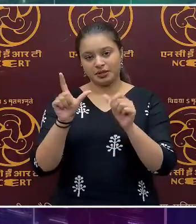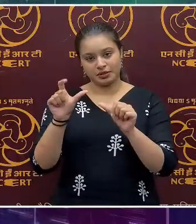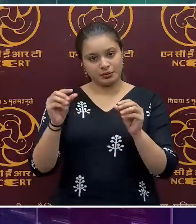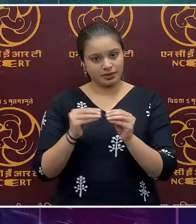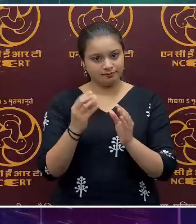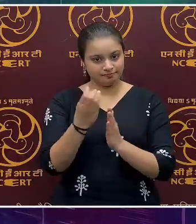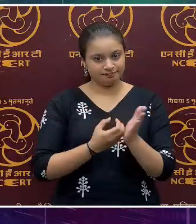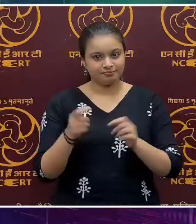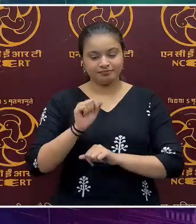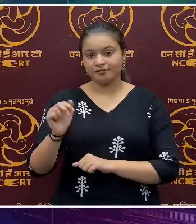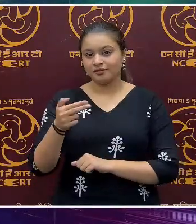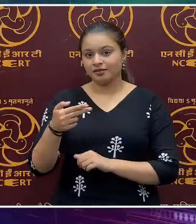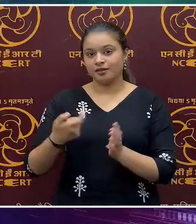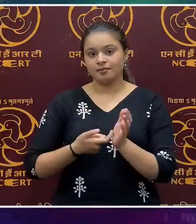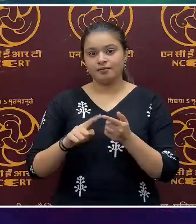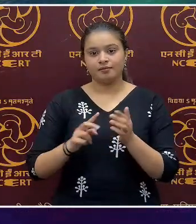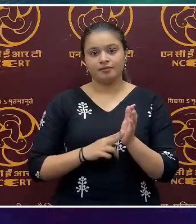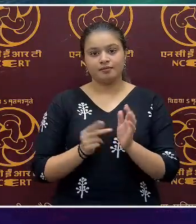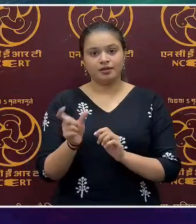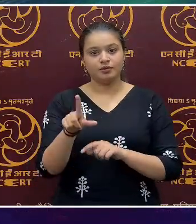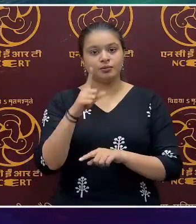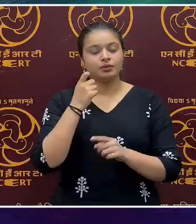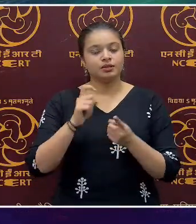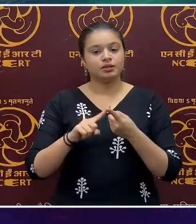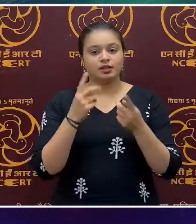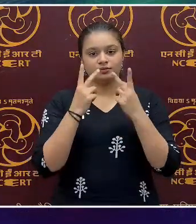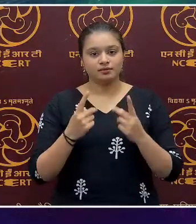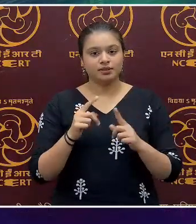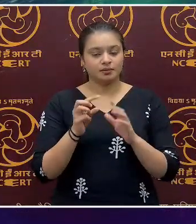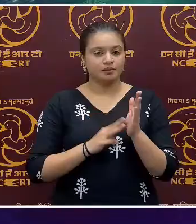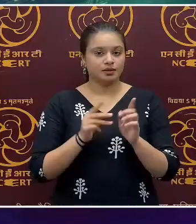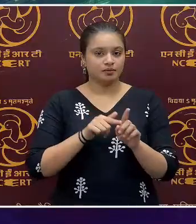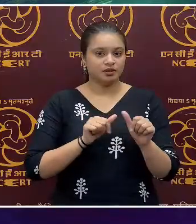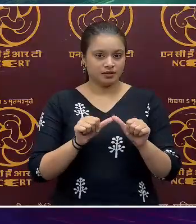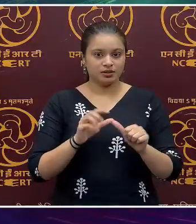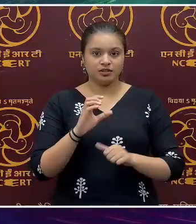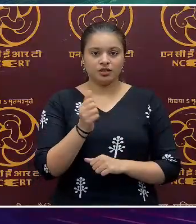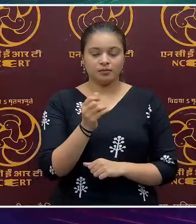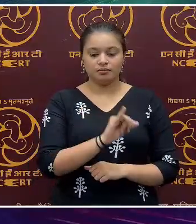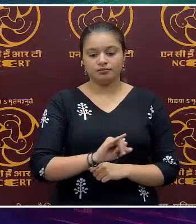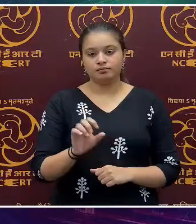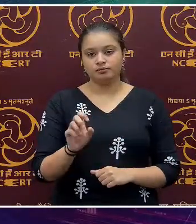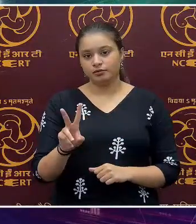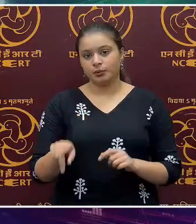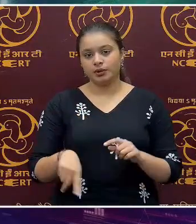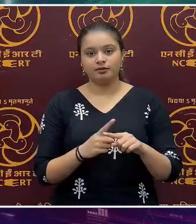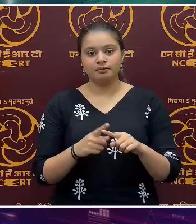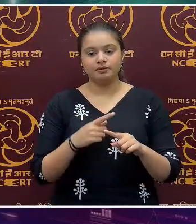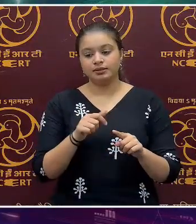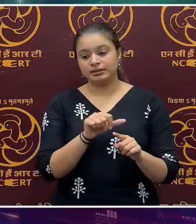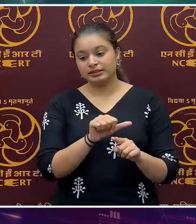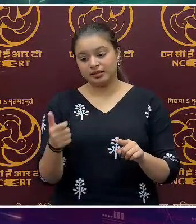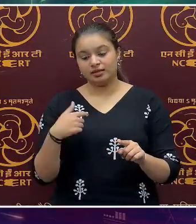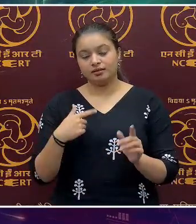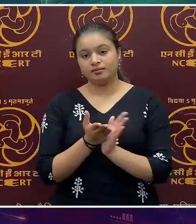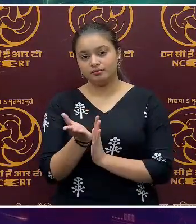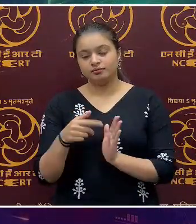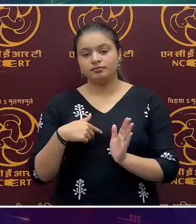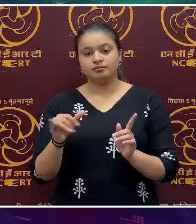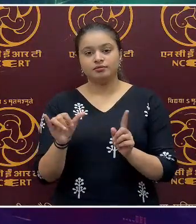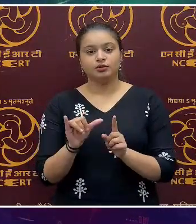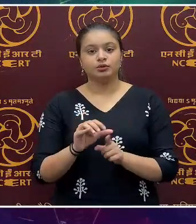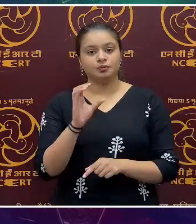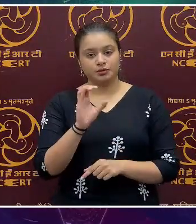Bhatt with you all, and you are watching us live on PM eVidya channel from channel number 6 to 12. And apart from all these channels, you are with us on our